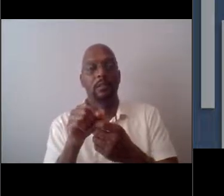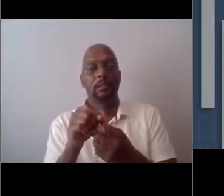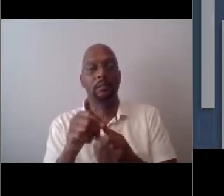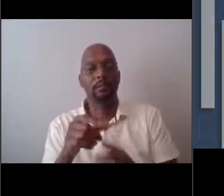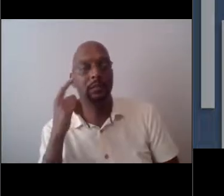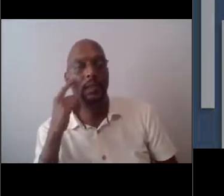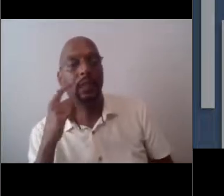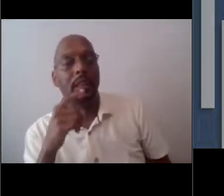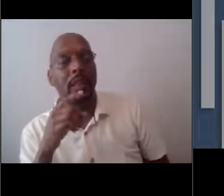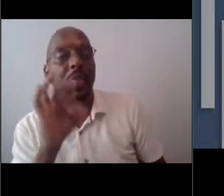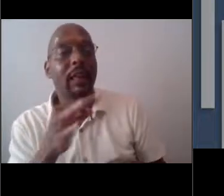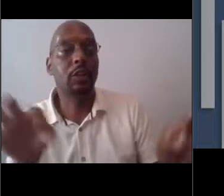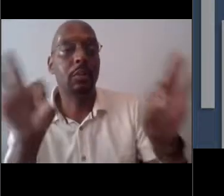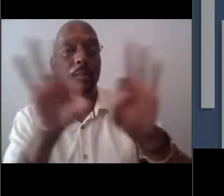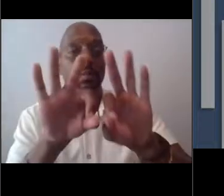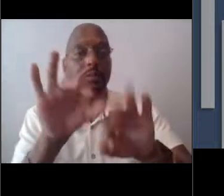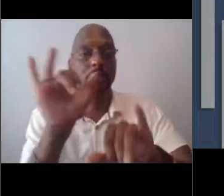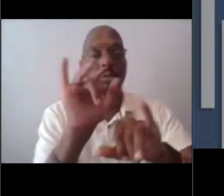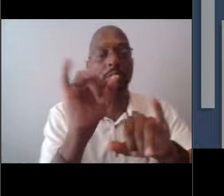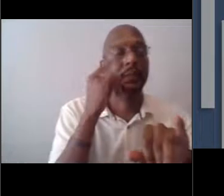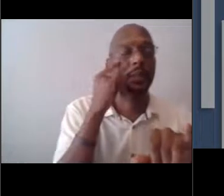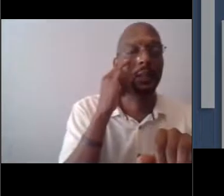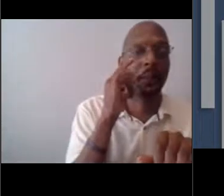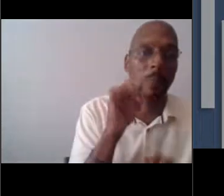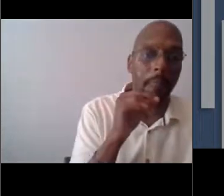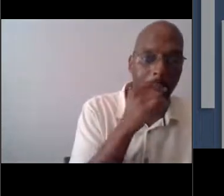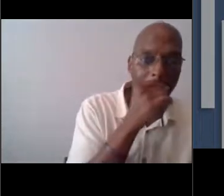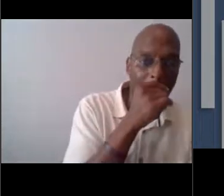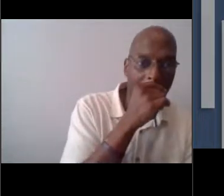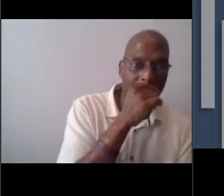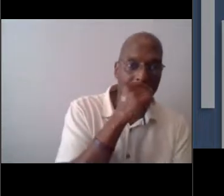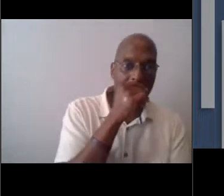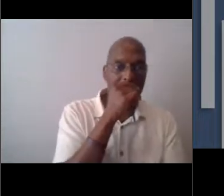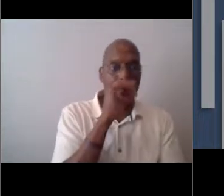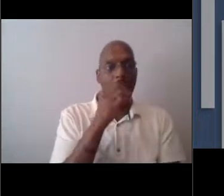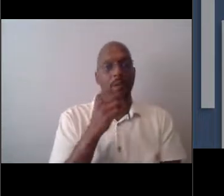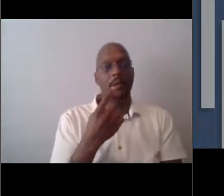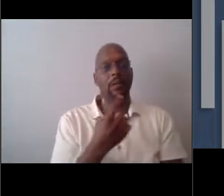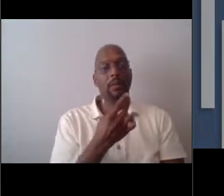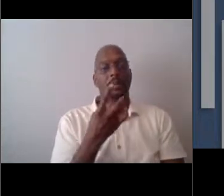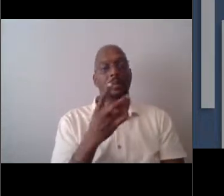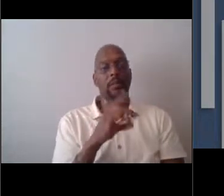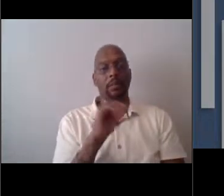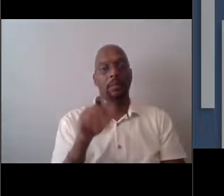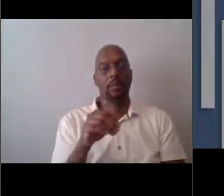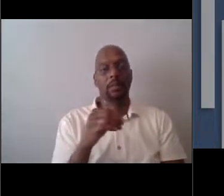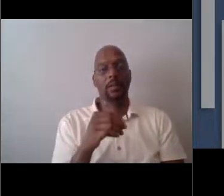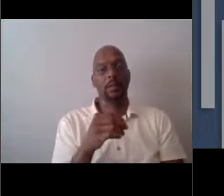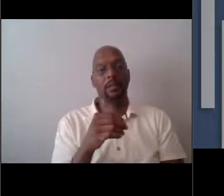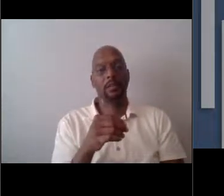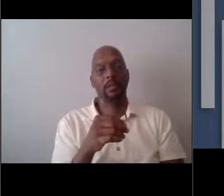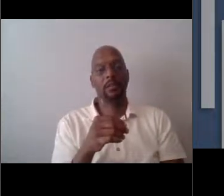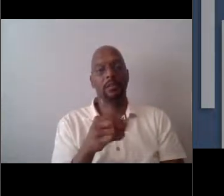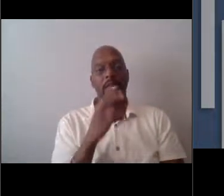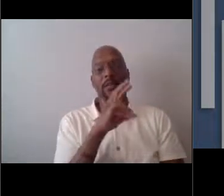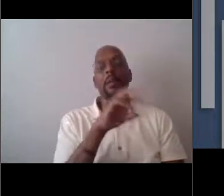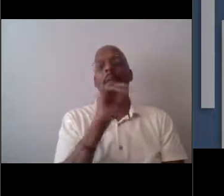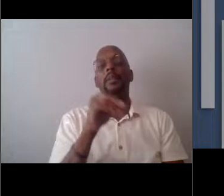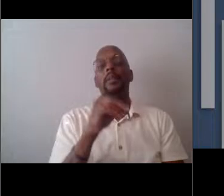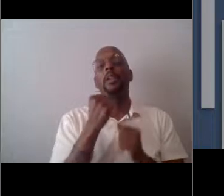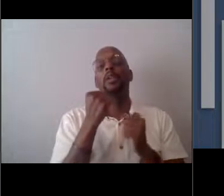extremely important because I believe, if I'm remembering correctly, only 17% of all trips are trips to work. So that